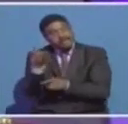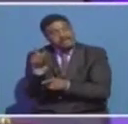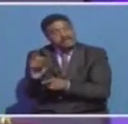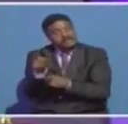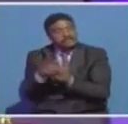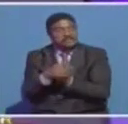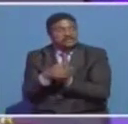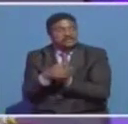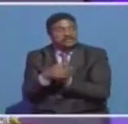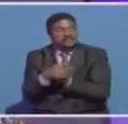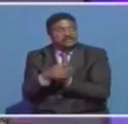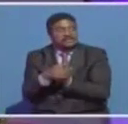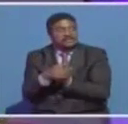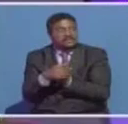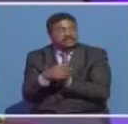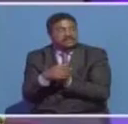intervention of what.